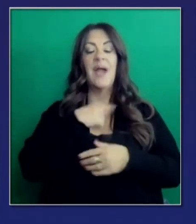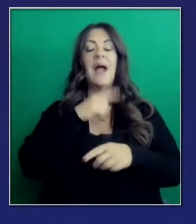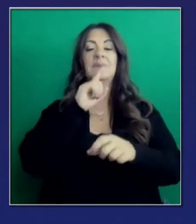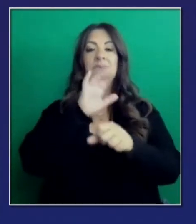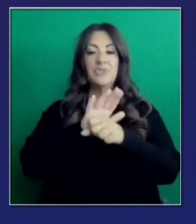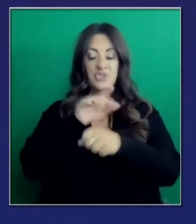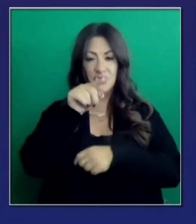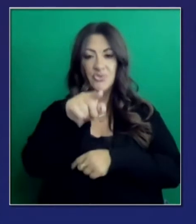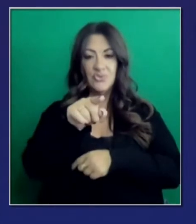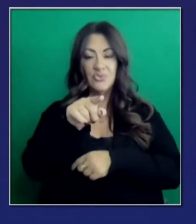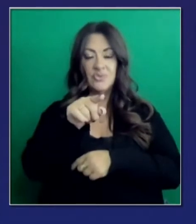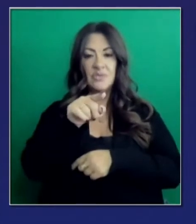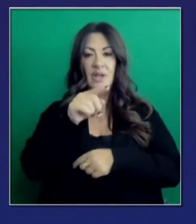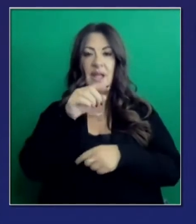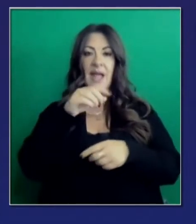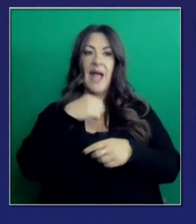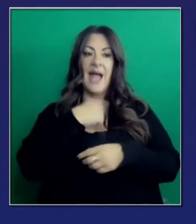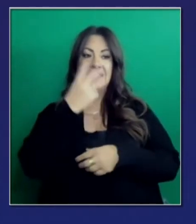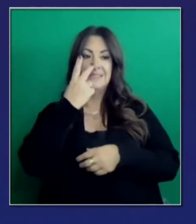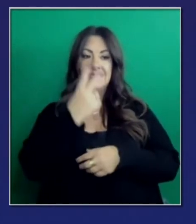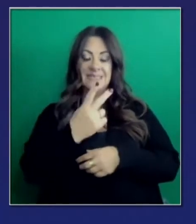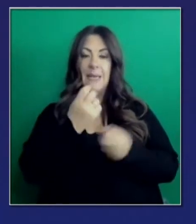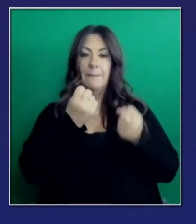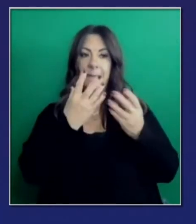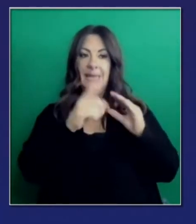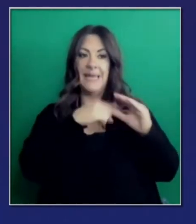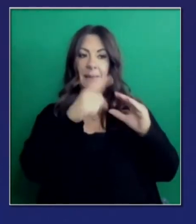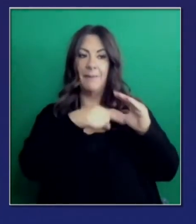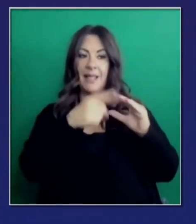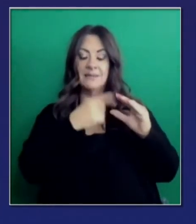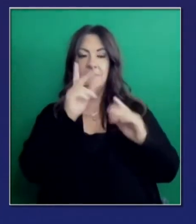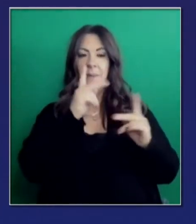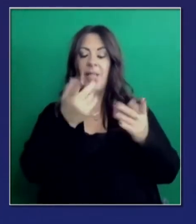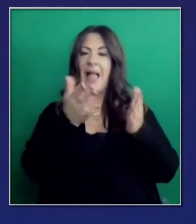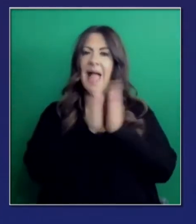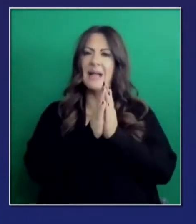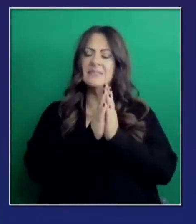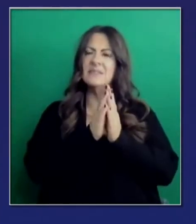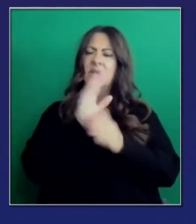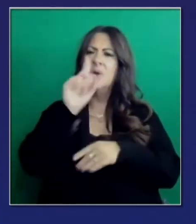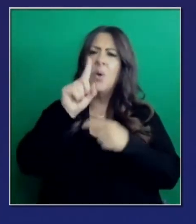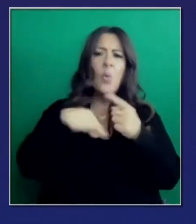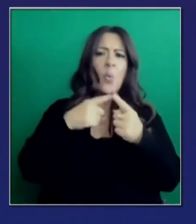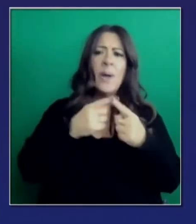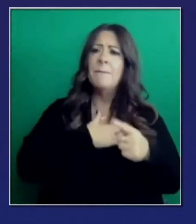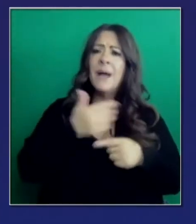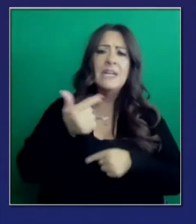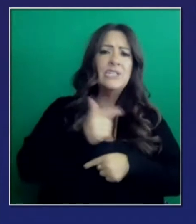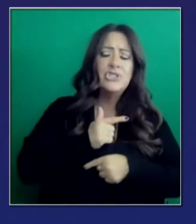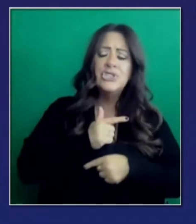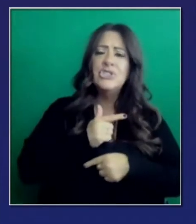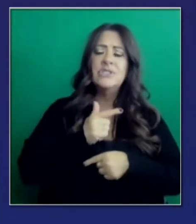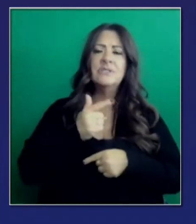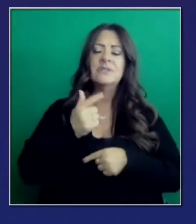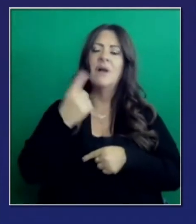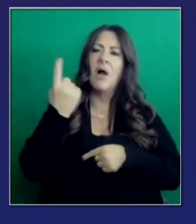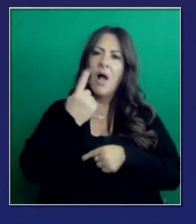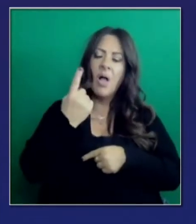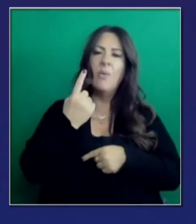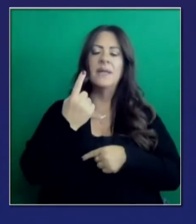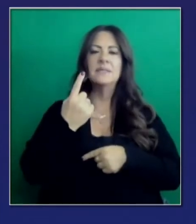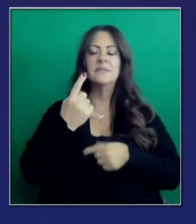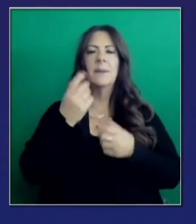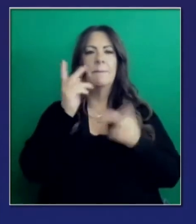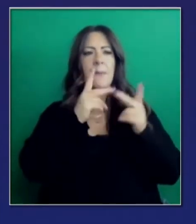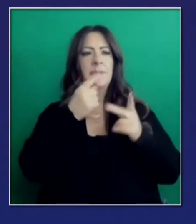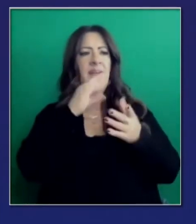inbox are most concerned about. When is it my turn? When is my number up? And I've got a sister, I've got a brother, I've got a